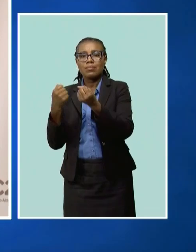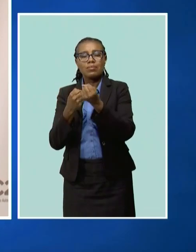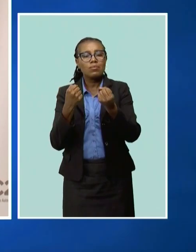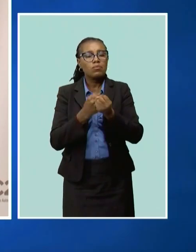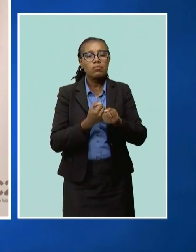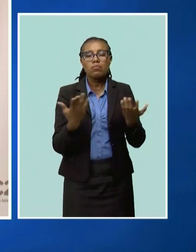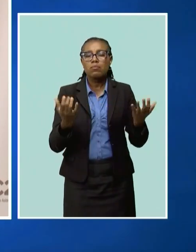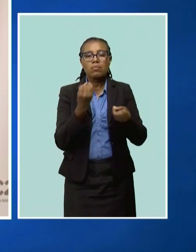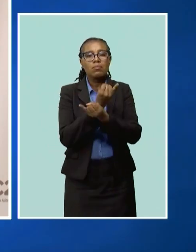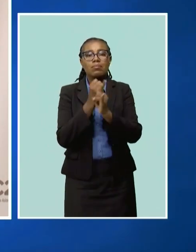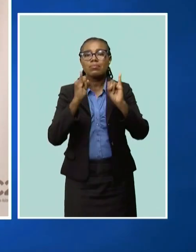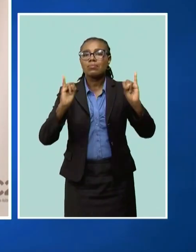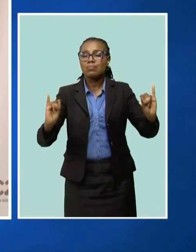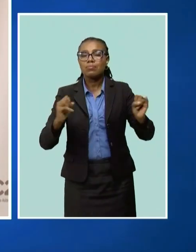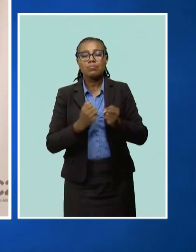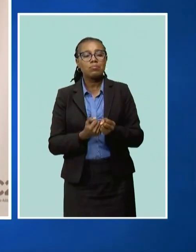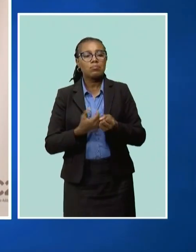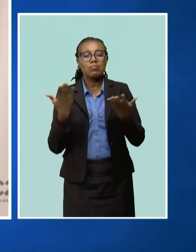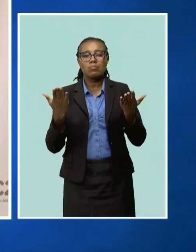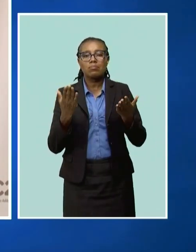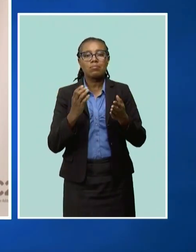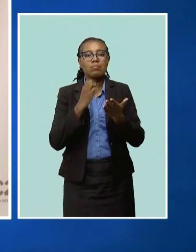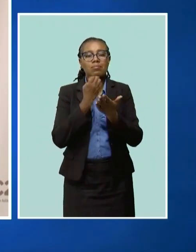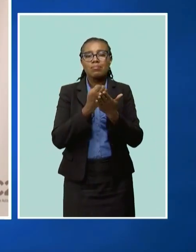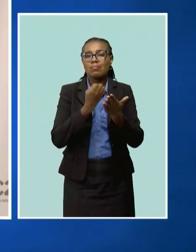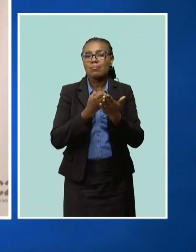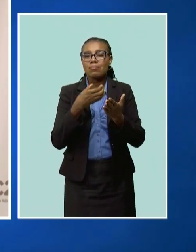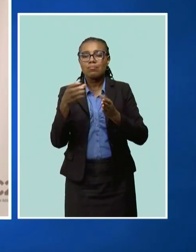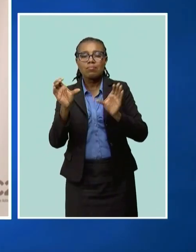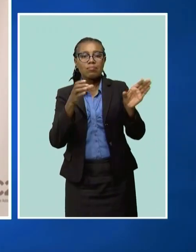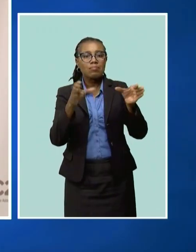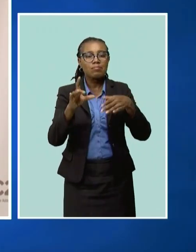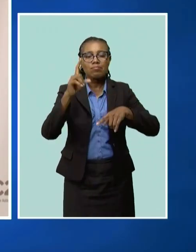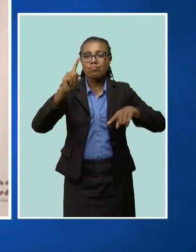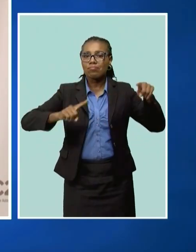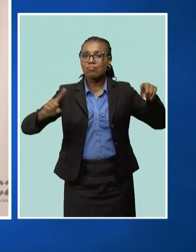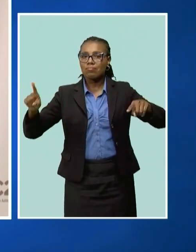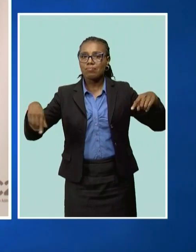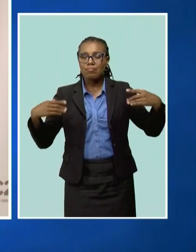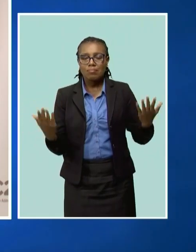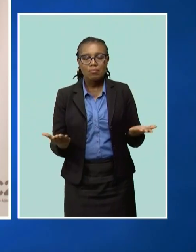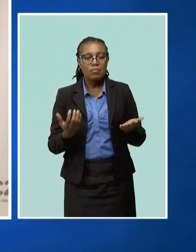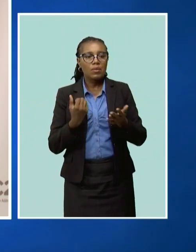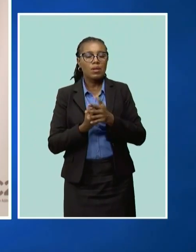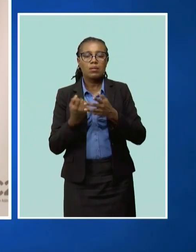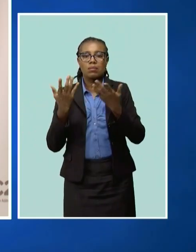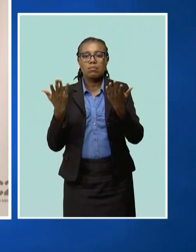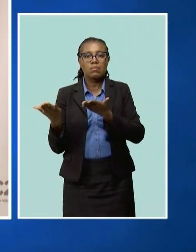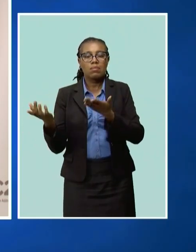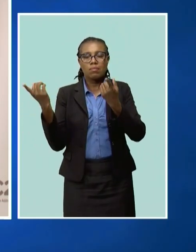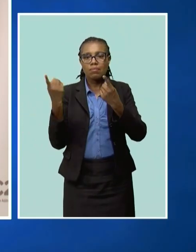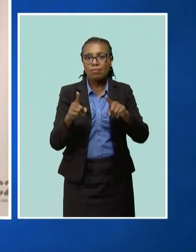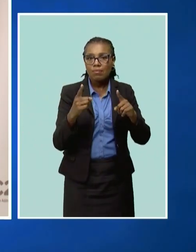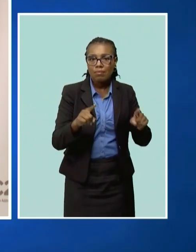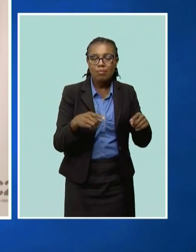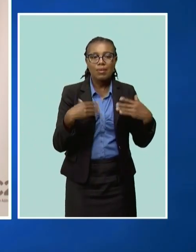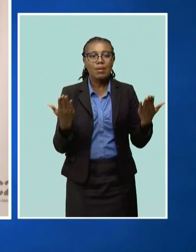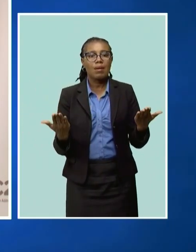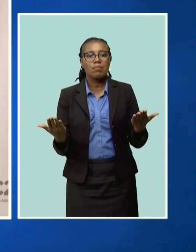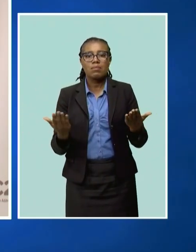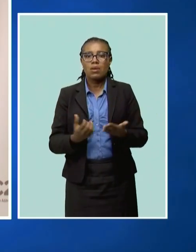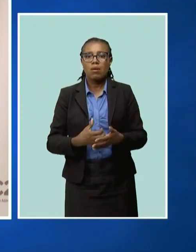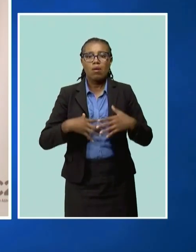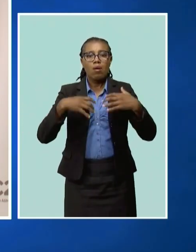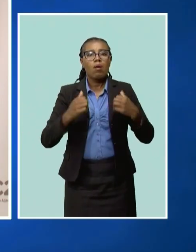independence, more productive and diverse economies, improve their ability to recover from shocks, resilience, with a focus